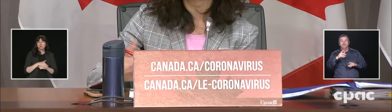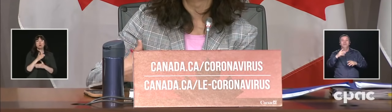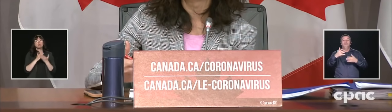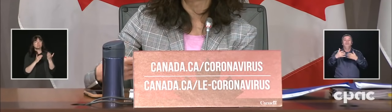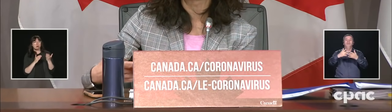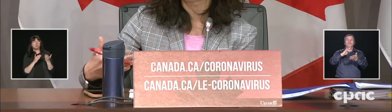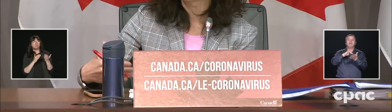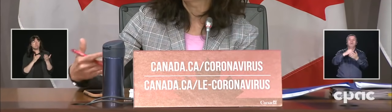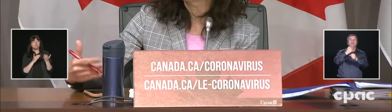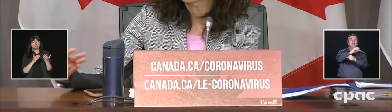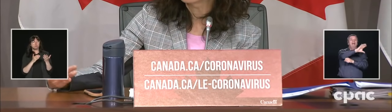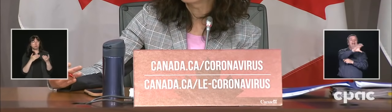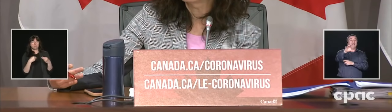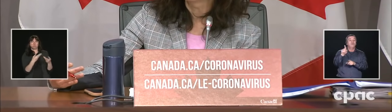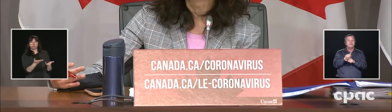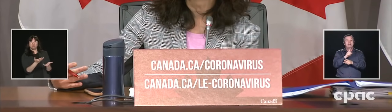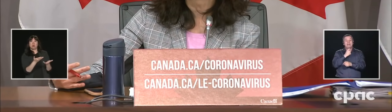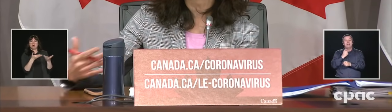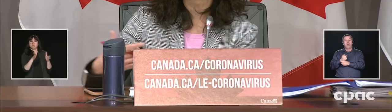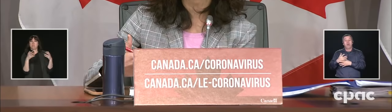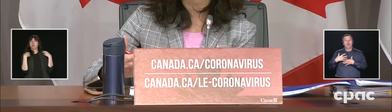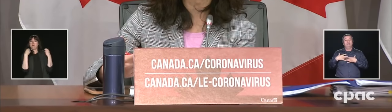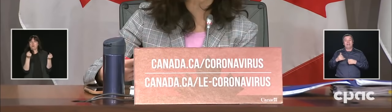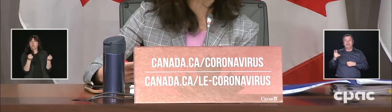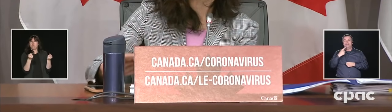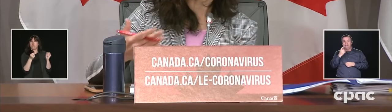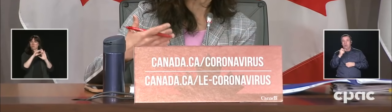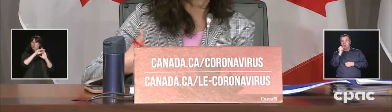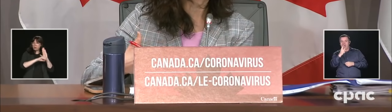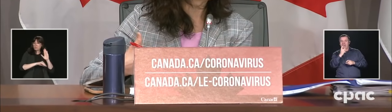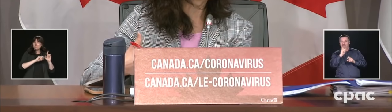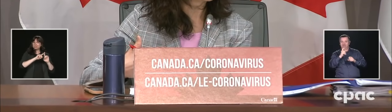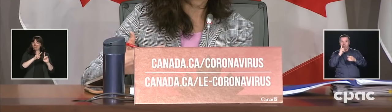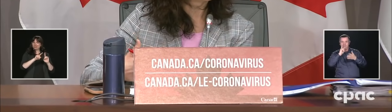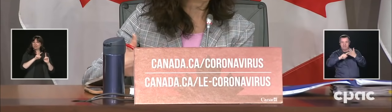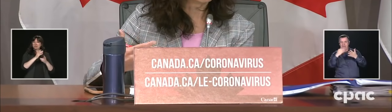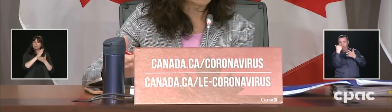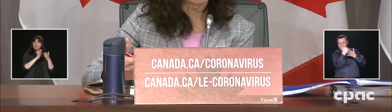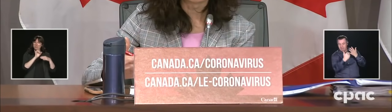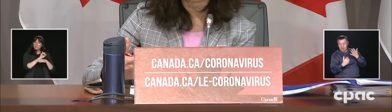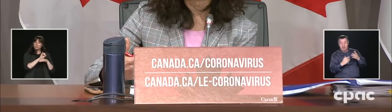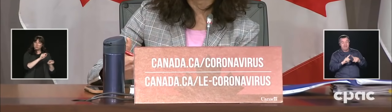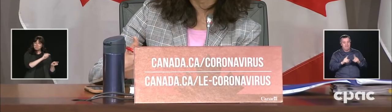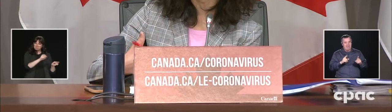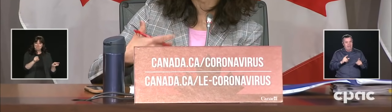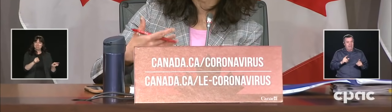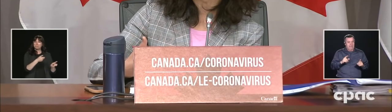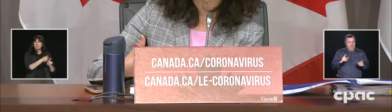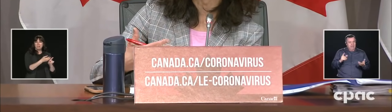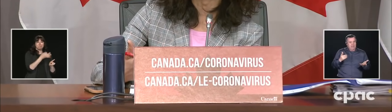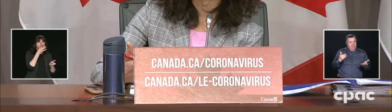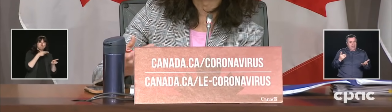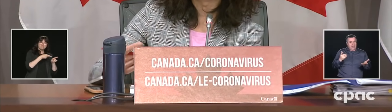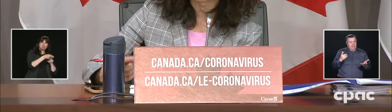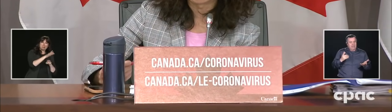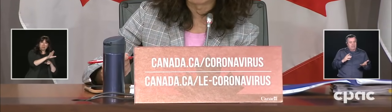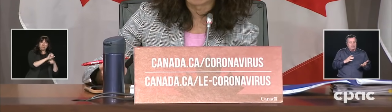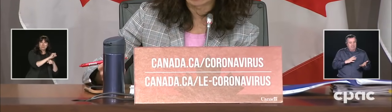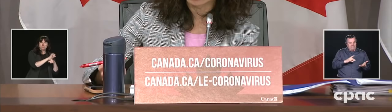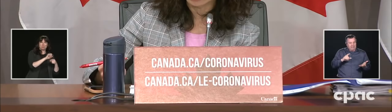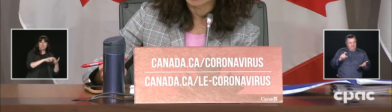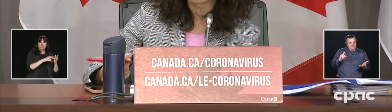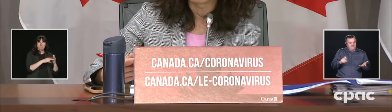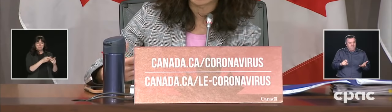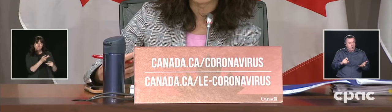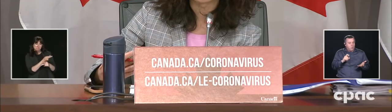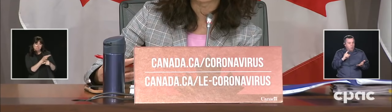need different work settings and sectors who knows their own workplace really well to see if they can come up with